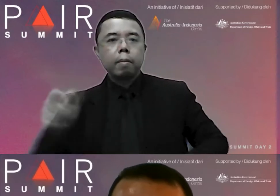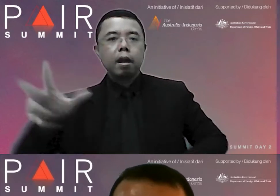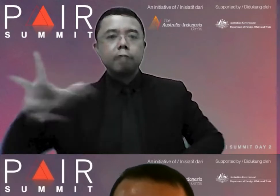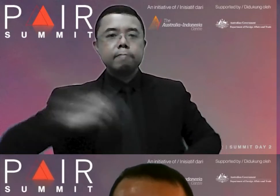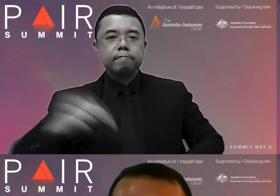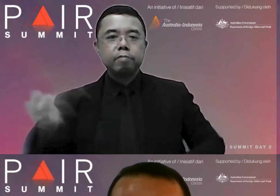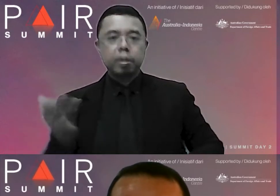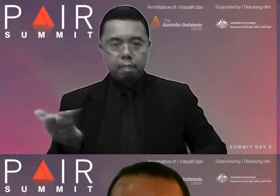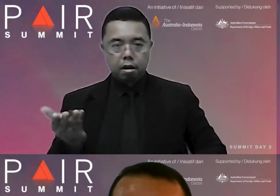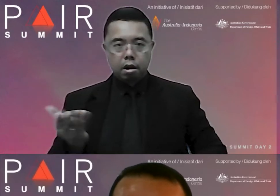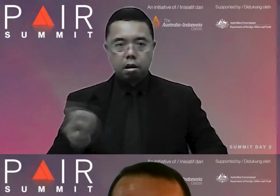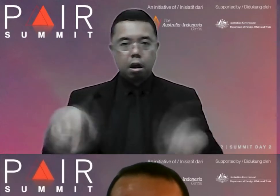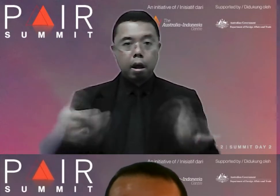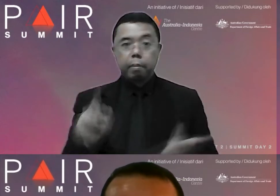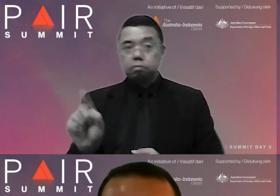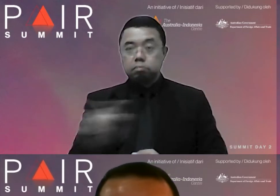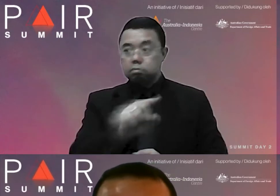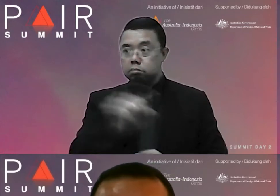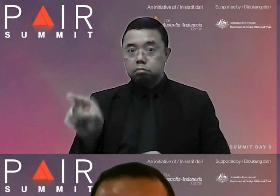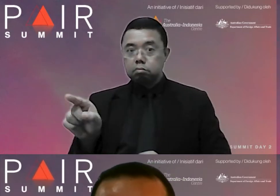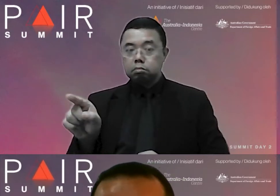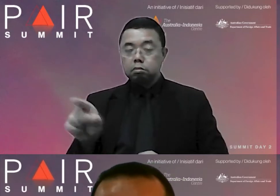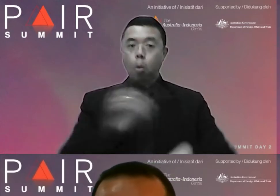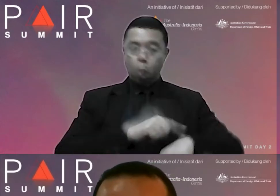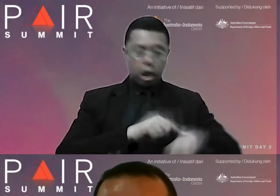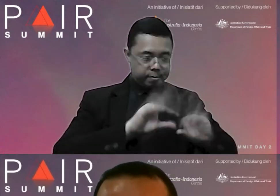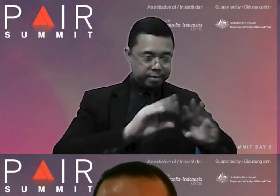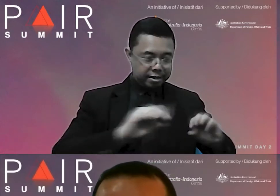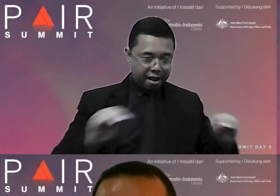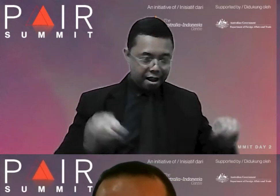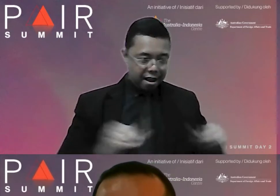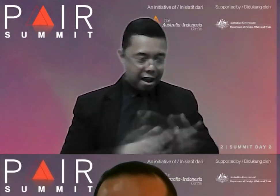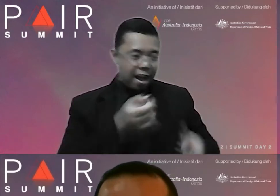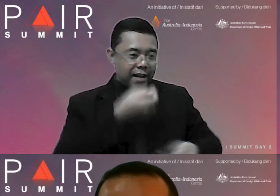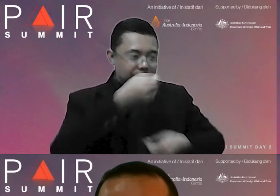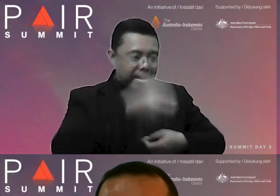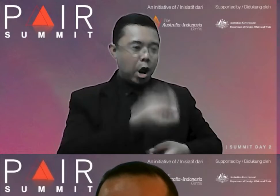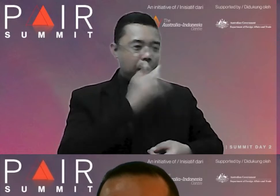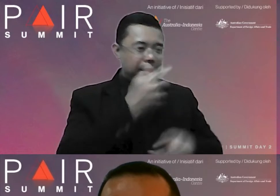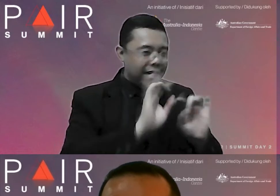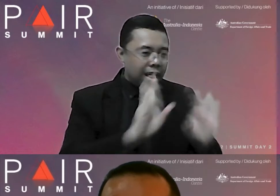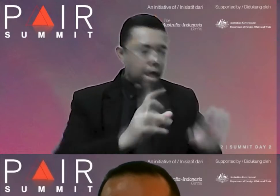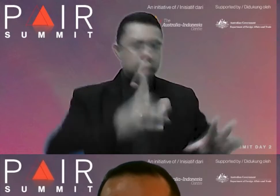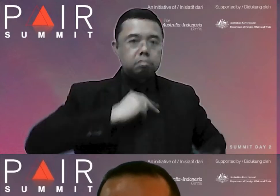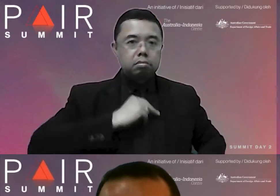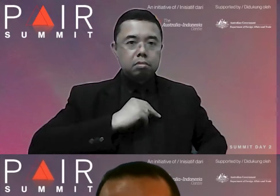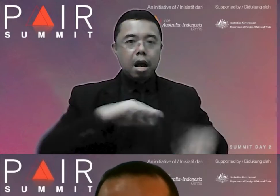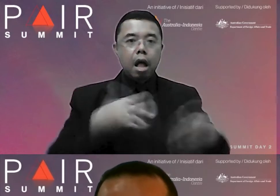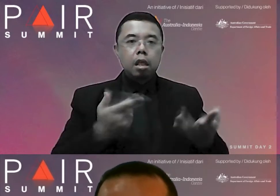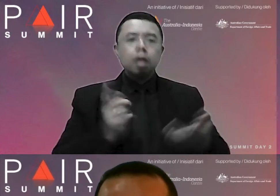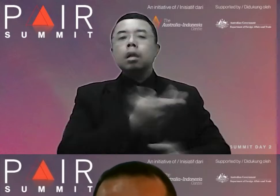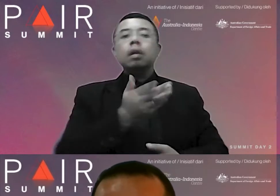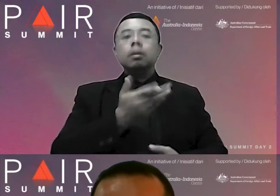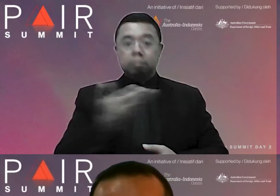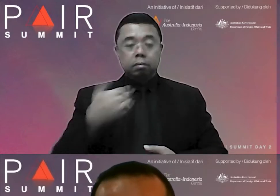treat the patients, because we don't know they are wearing the preventive equipments, or where they provide services